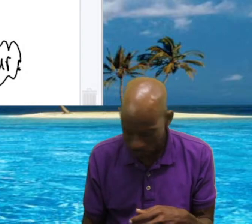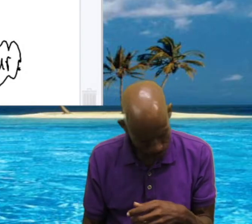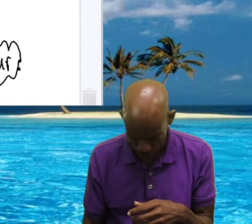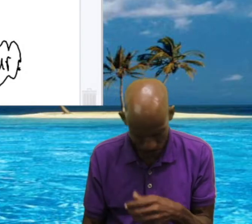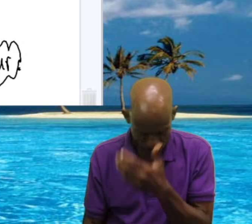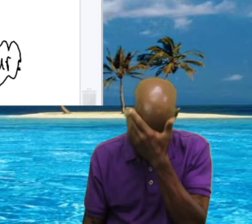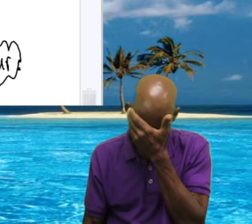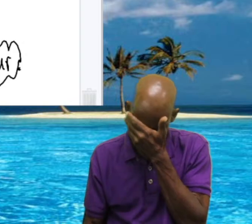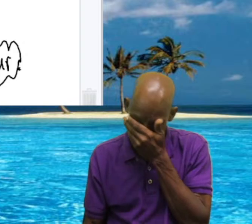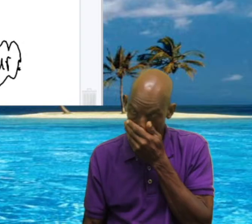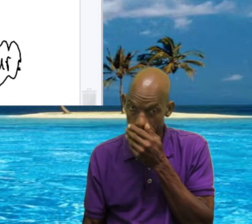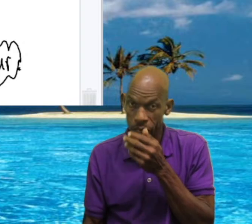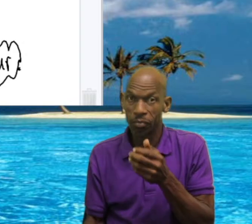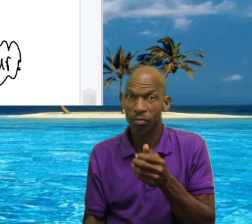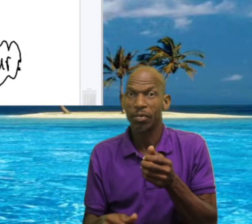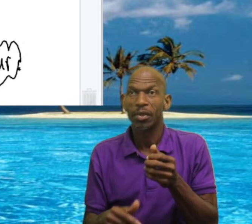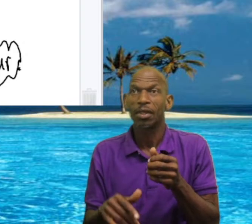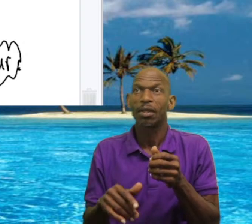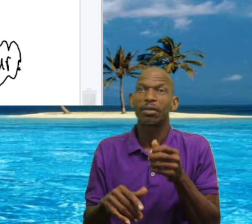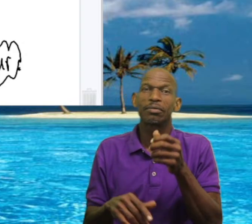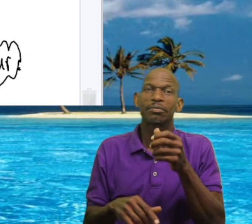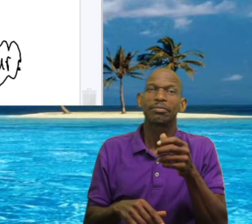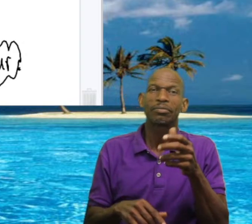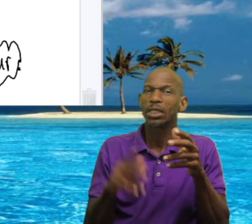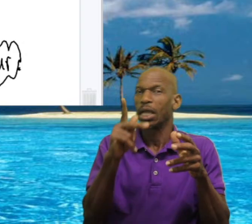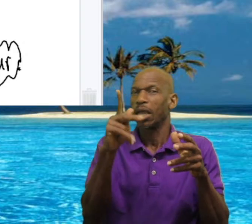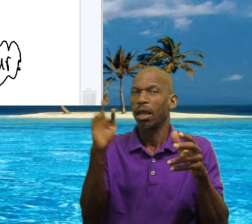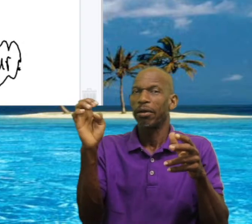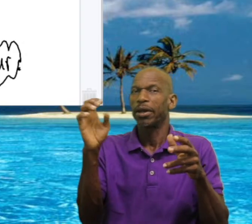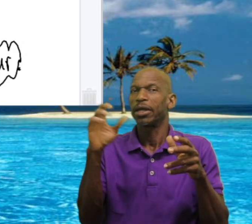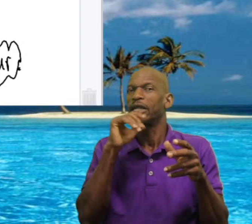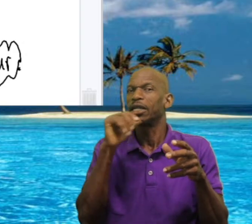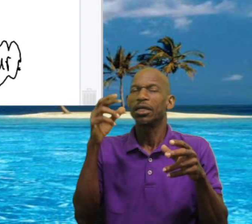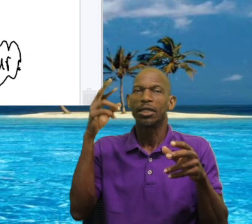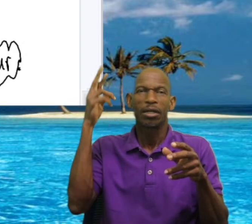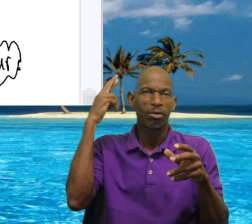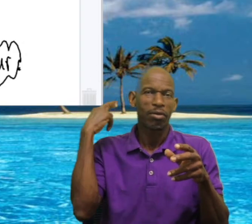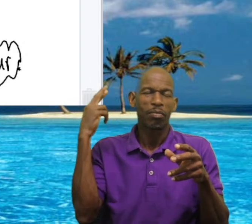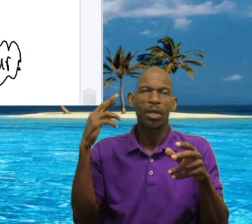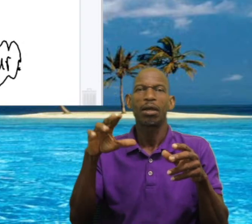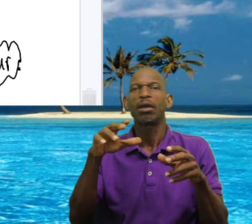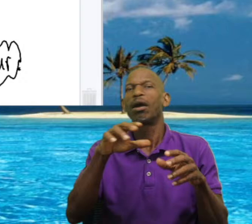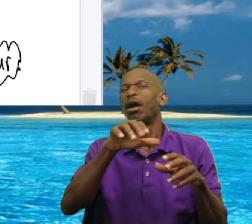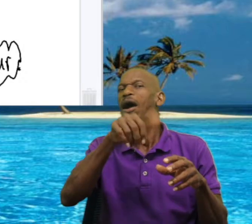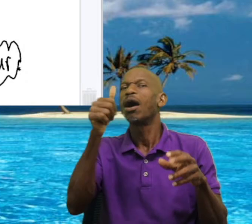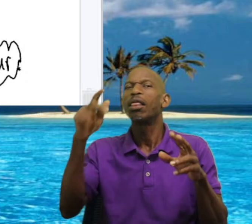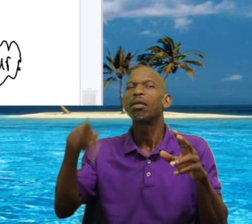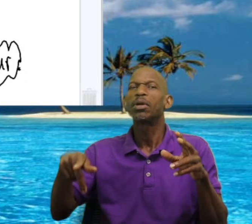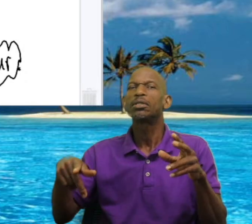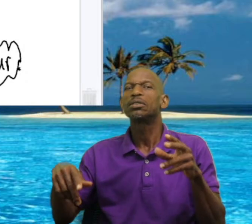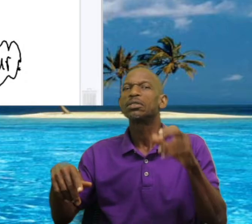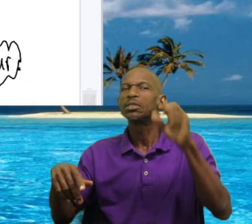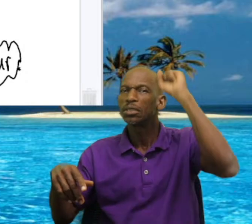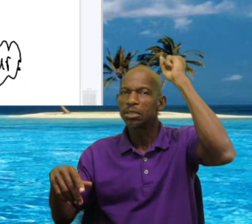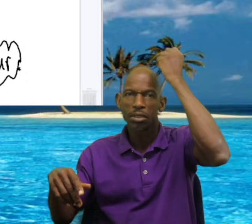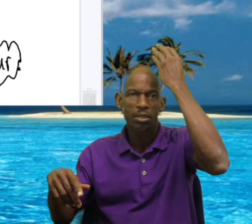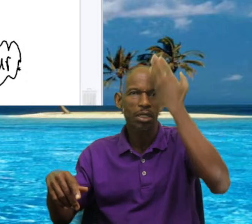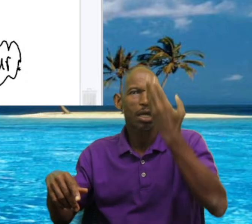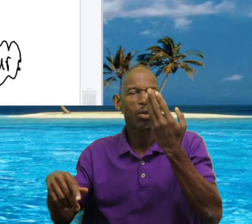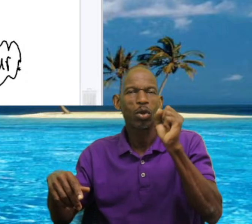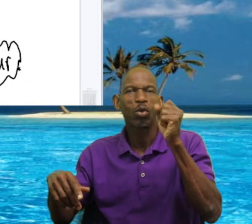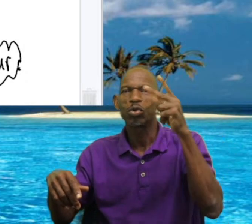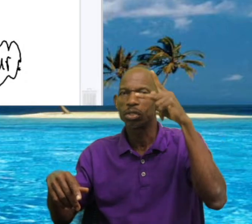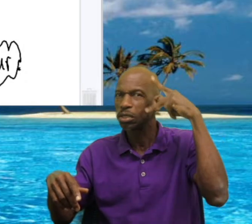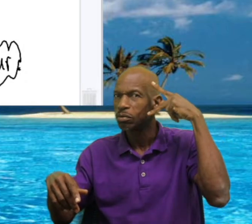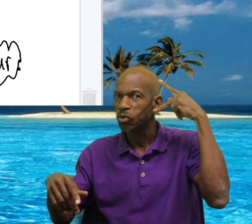tastes sour. Not Rebecca, not Rebecca, not Karen. I want Selwyn or Sabriki